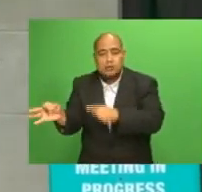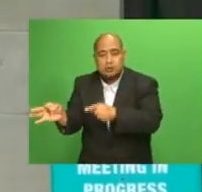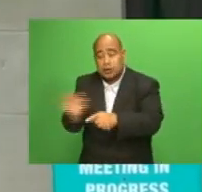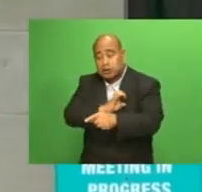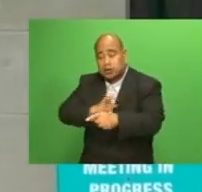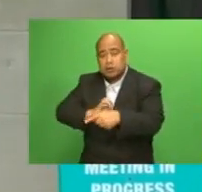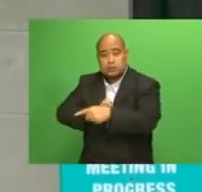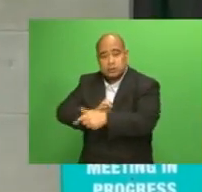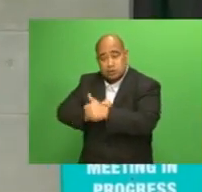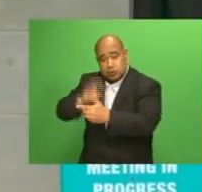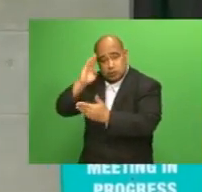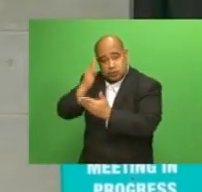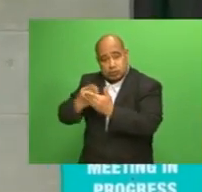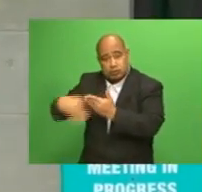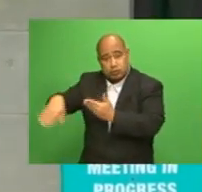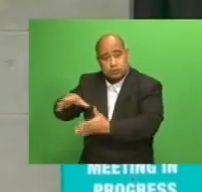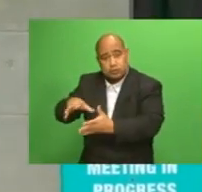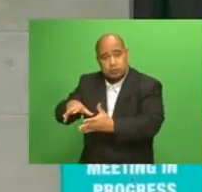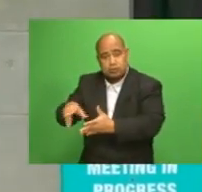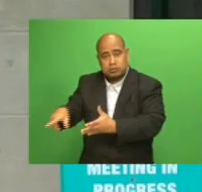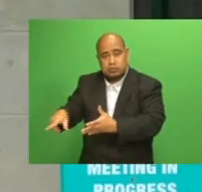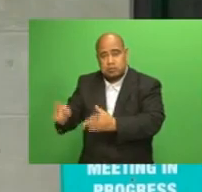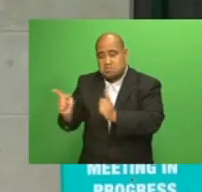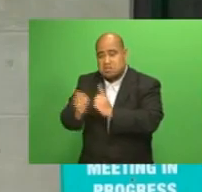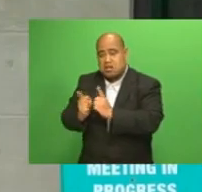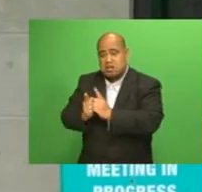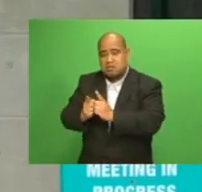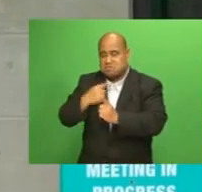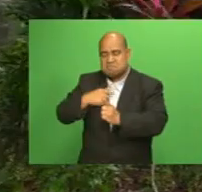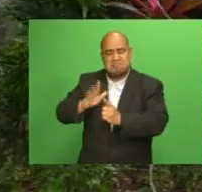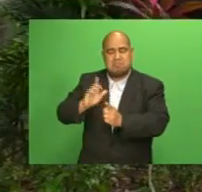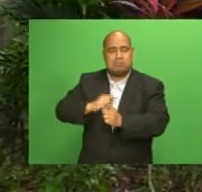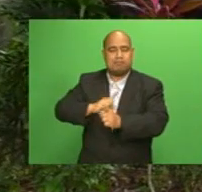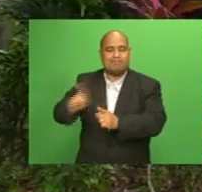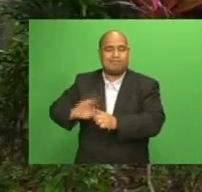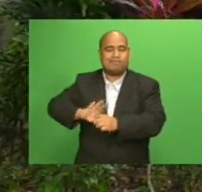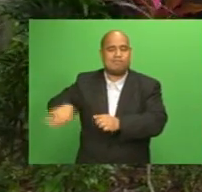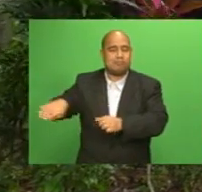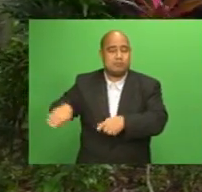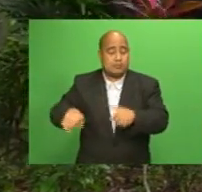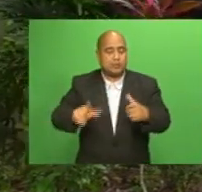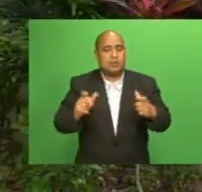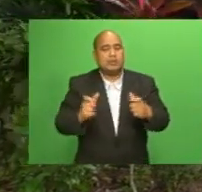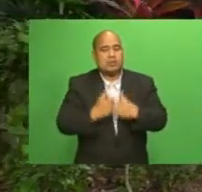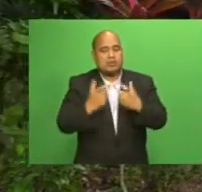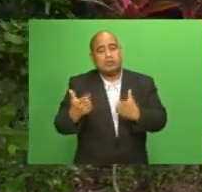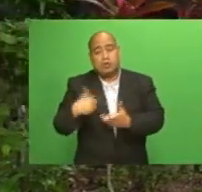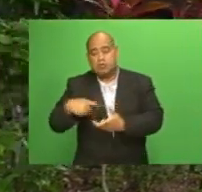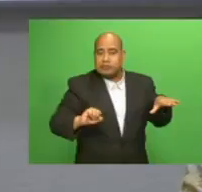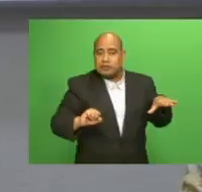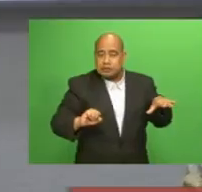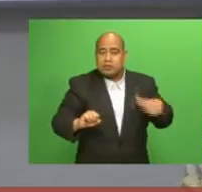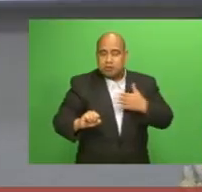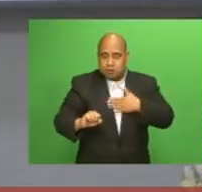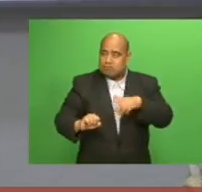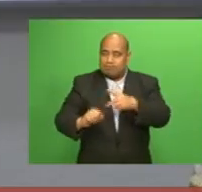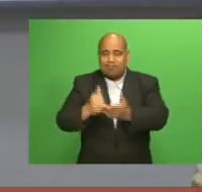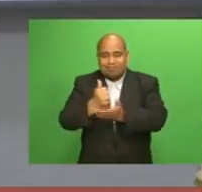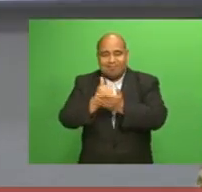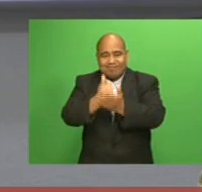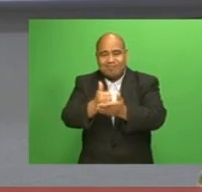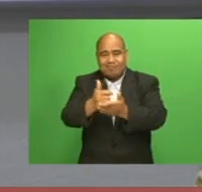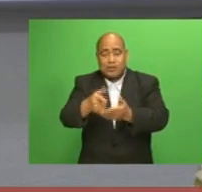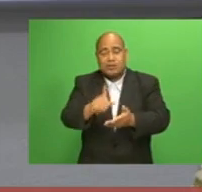to meet. He adds that their main challenge is to maintain stability and support students. That is something that